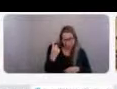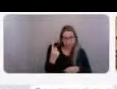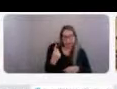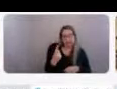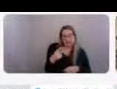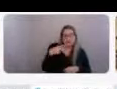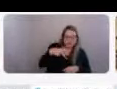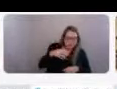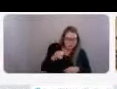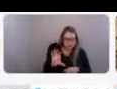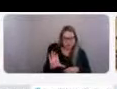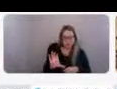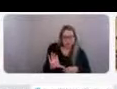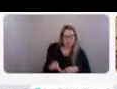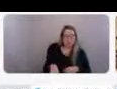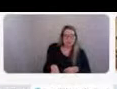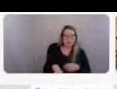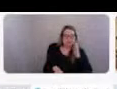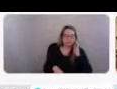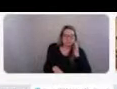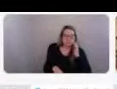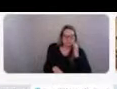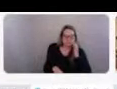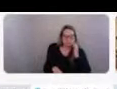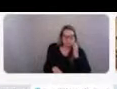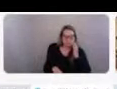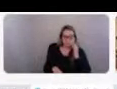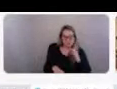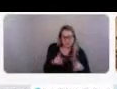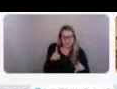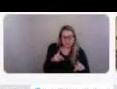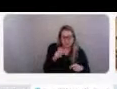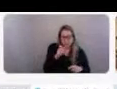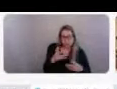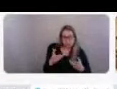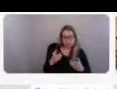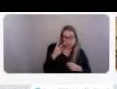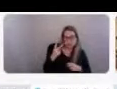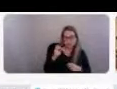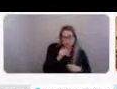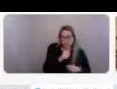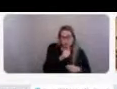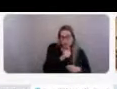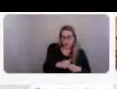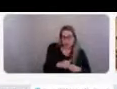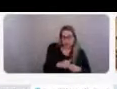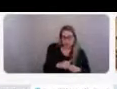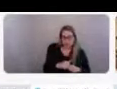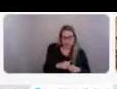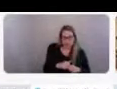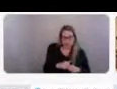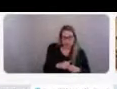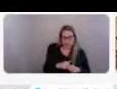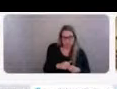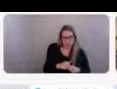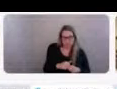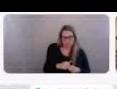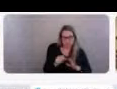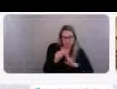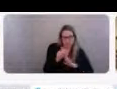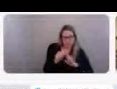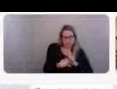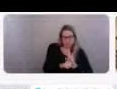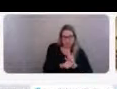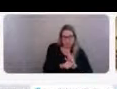color seniors and just people who would like to see arizona reach its potential of being a state of